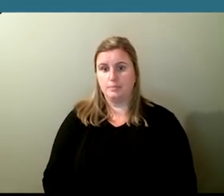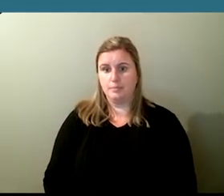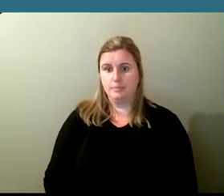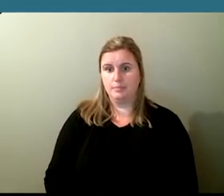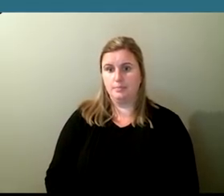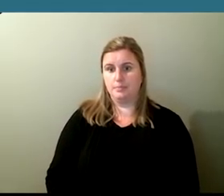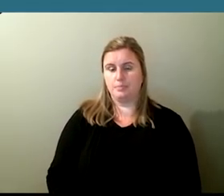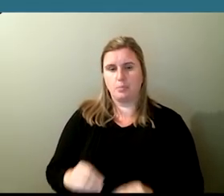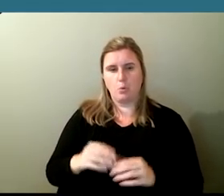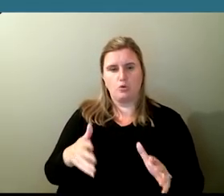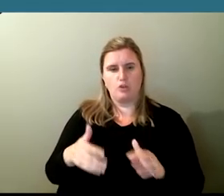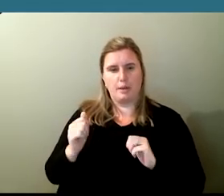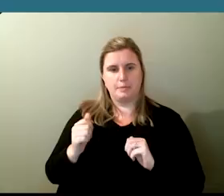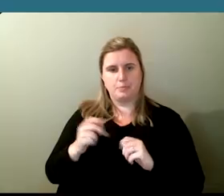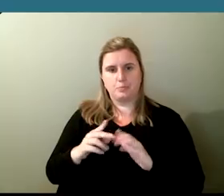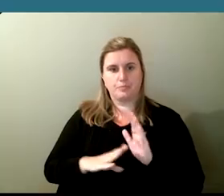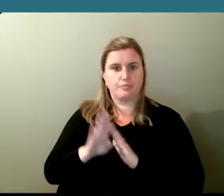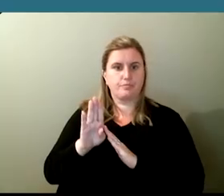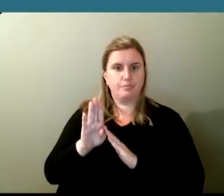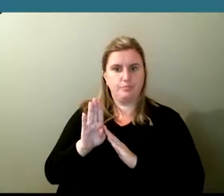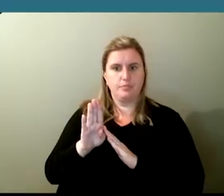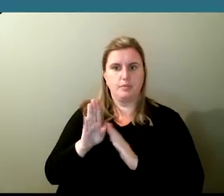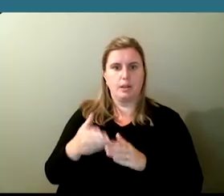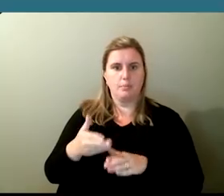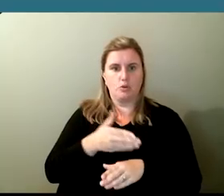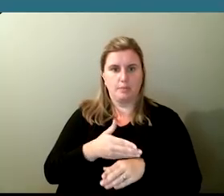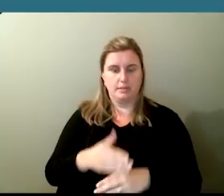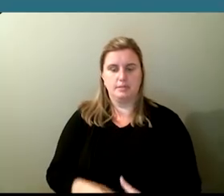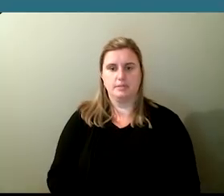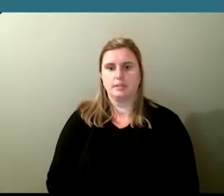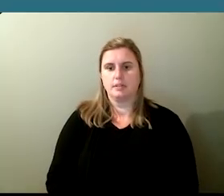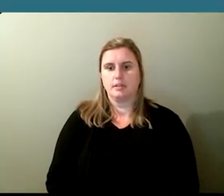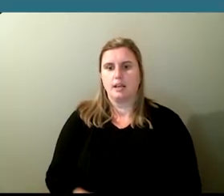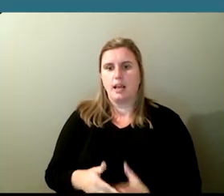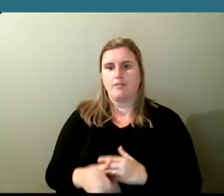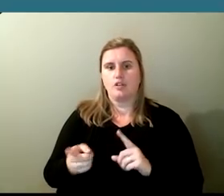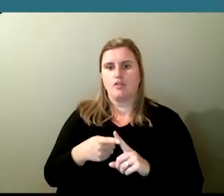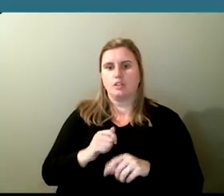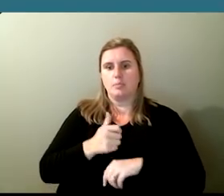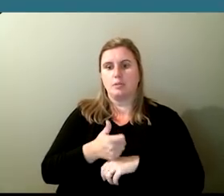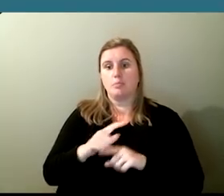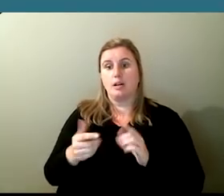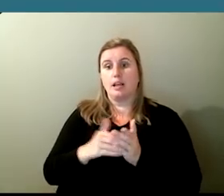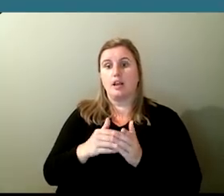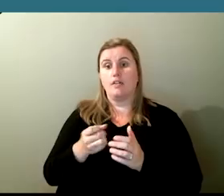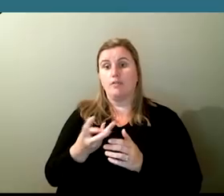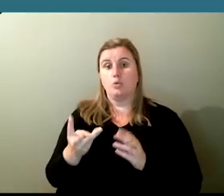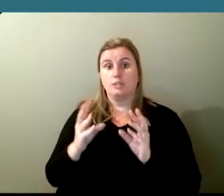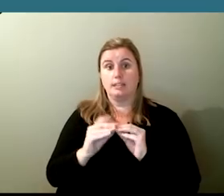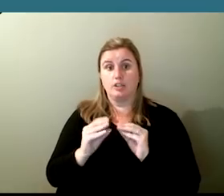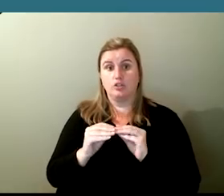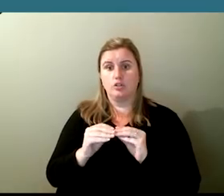a more rapid or more drastic improvements after first implementation. But again, after a few sessions, levels